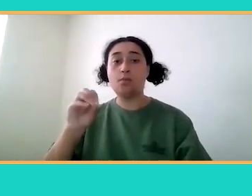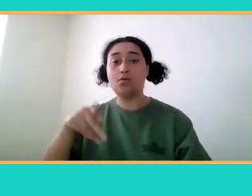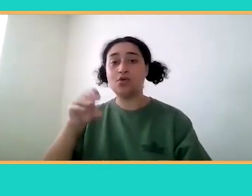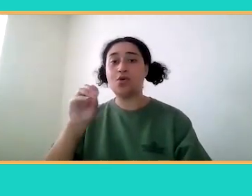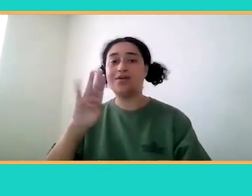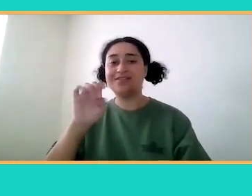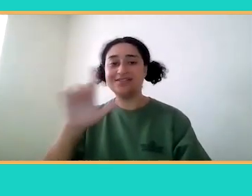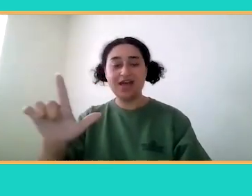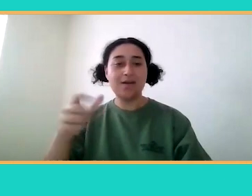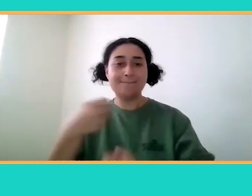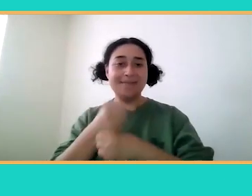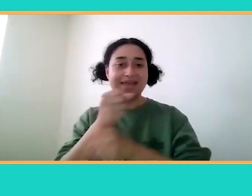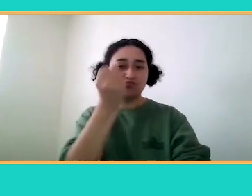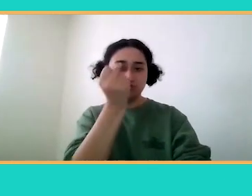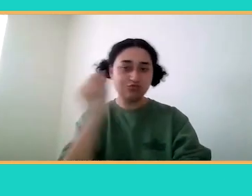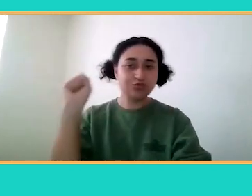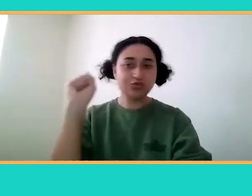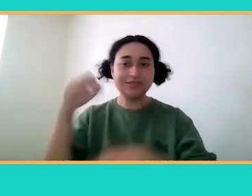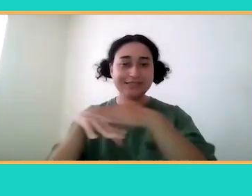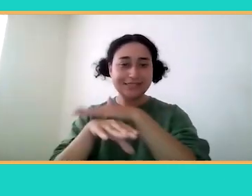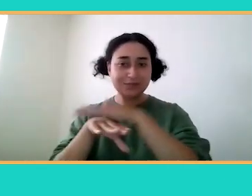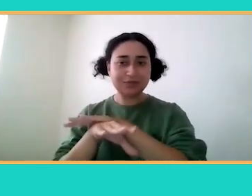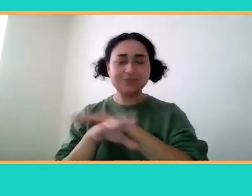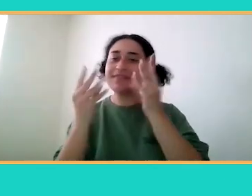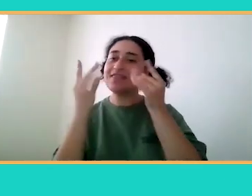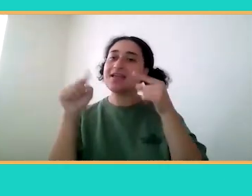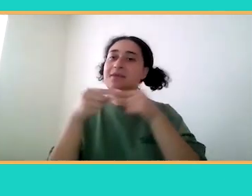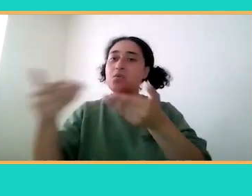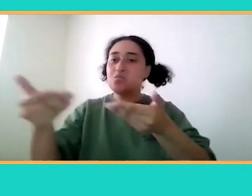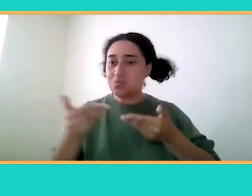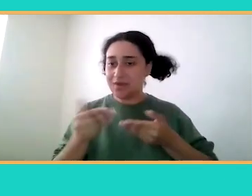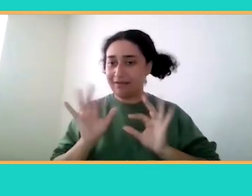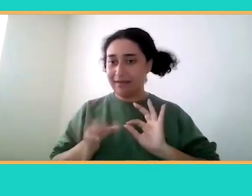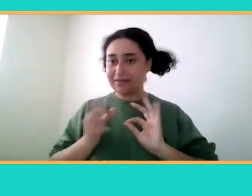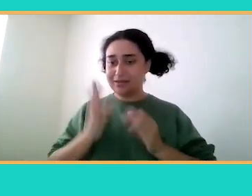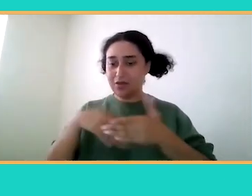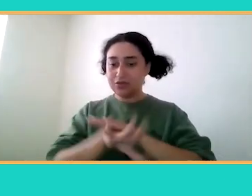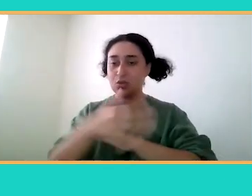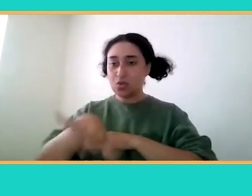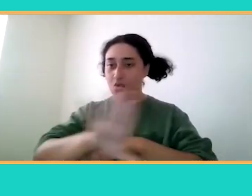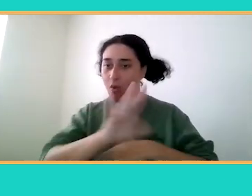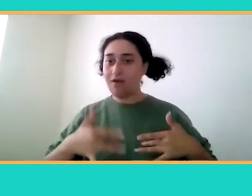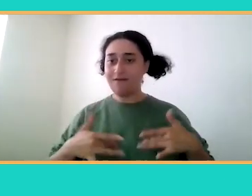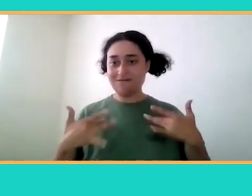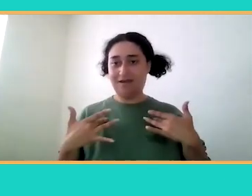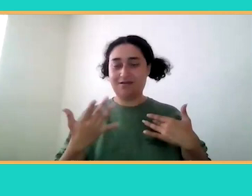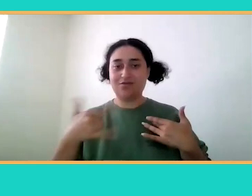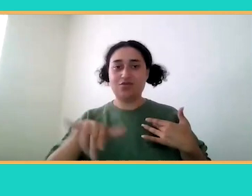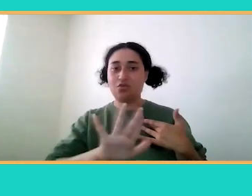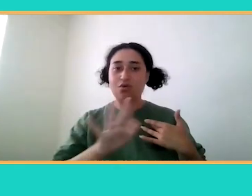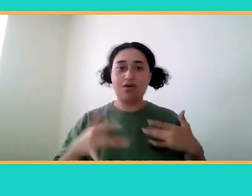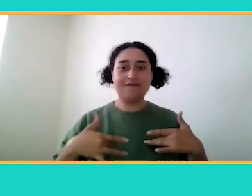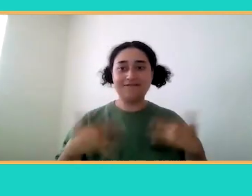the revolution accessible. Please think about bringing ASL interpretation into your events, your